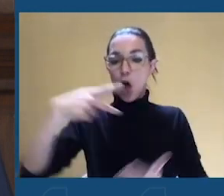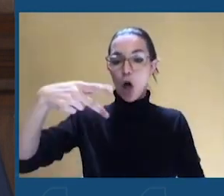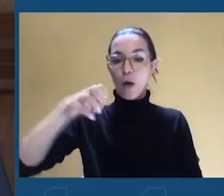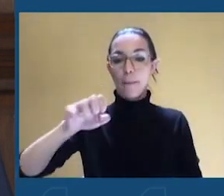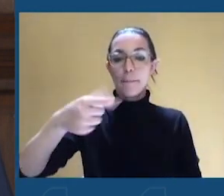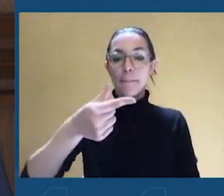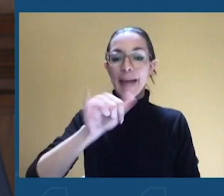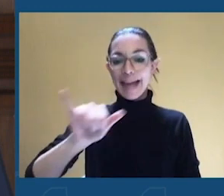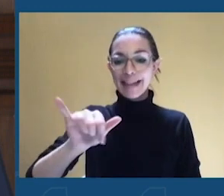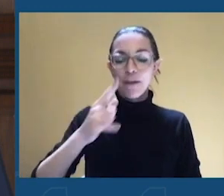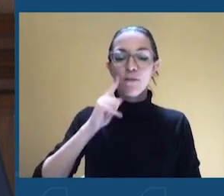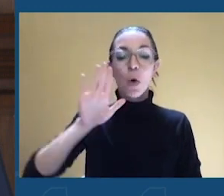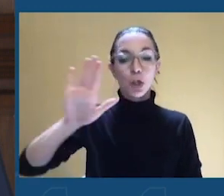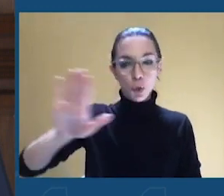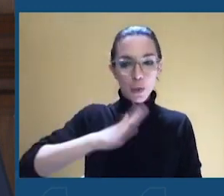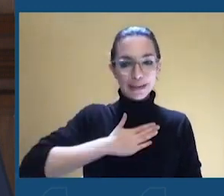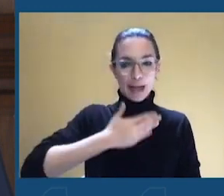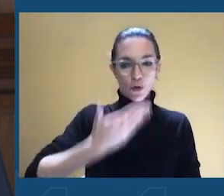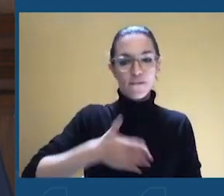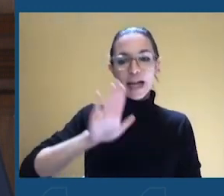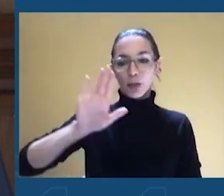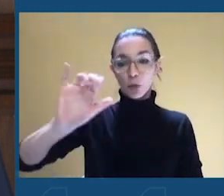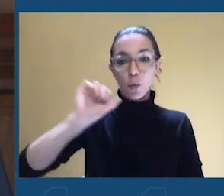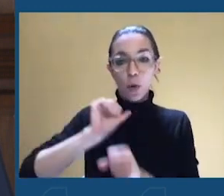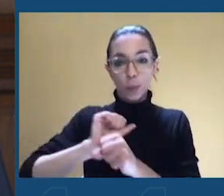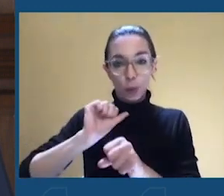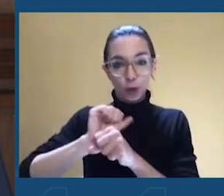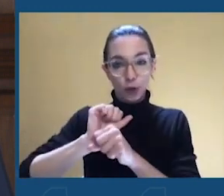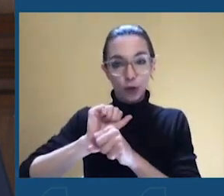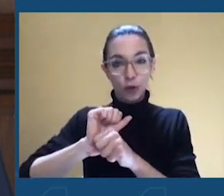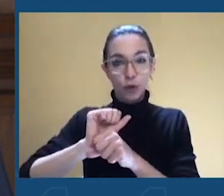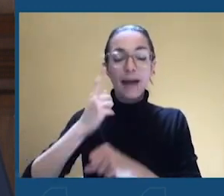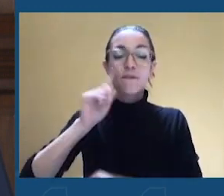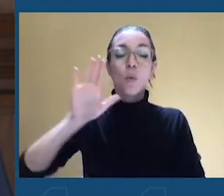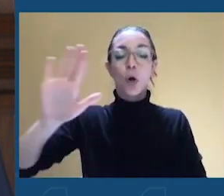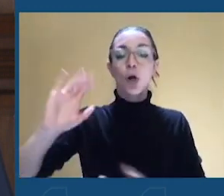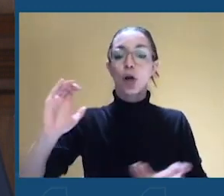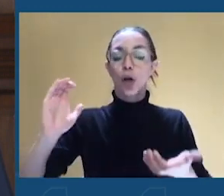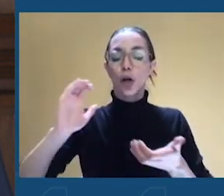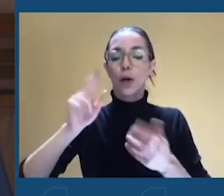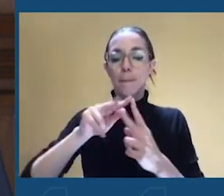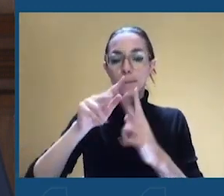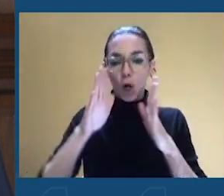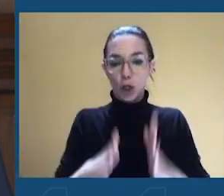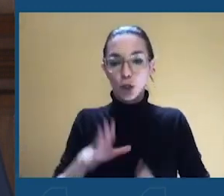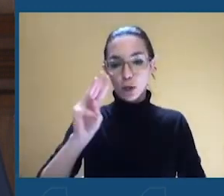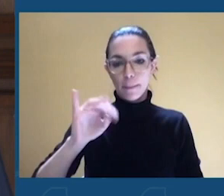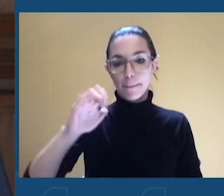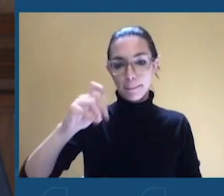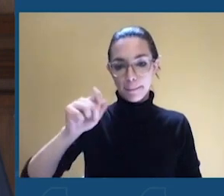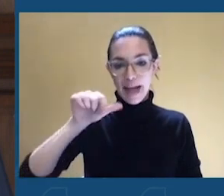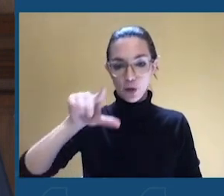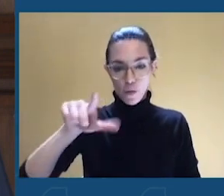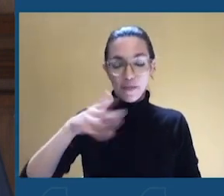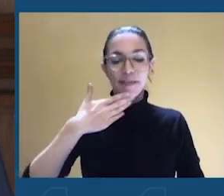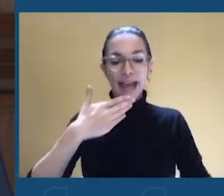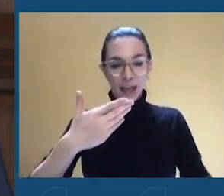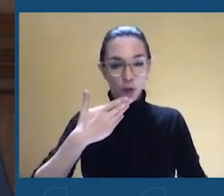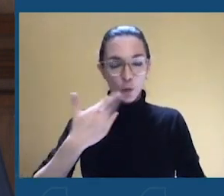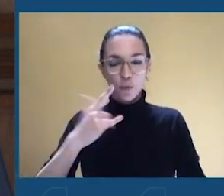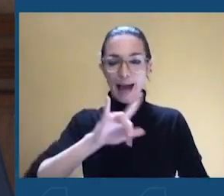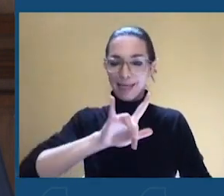for your sacrifice and your work, and to her partner, Michael. Thank you. I love you